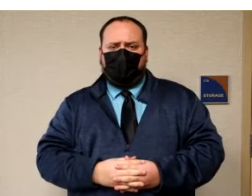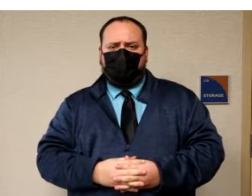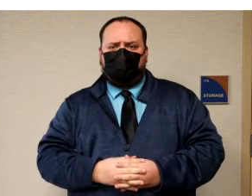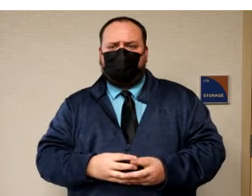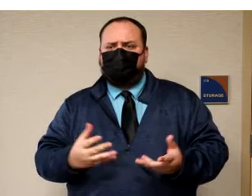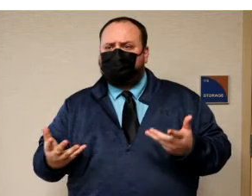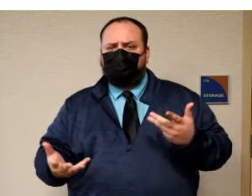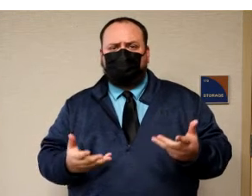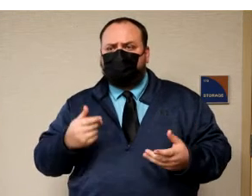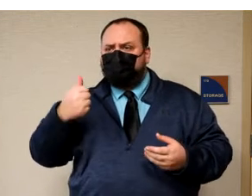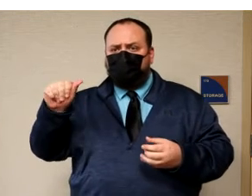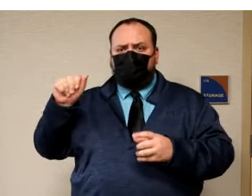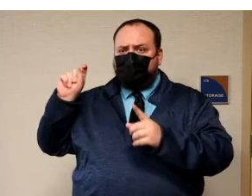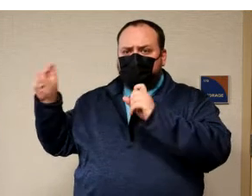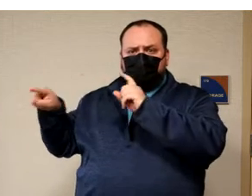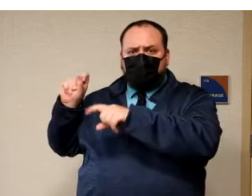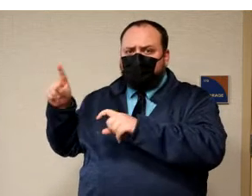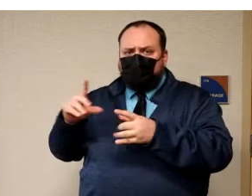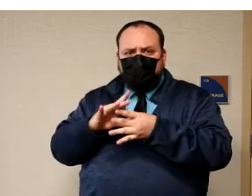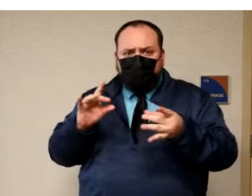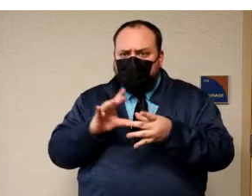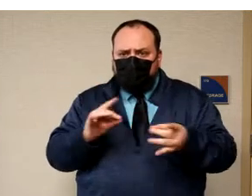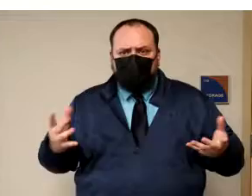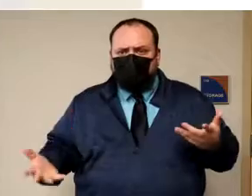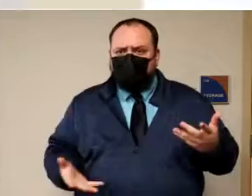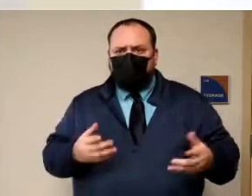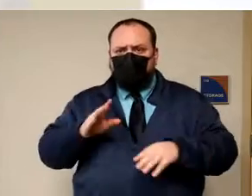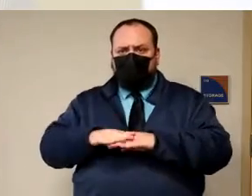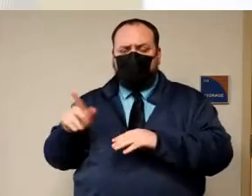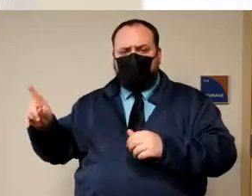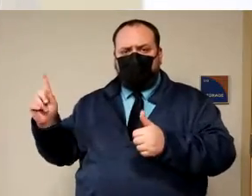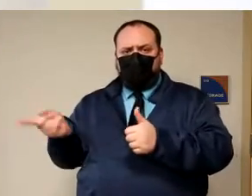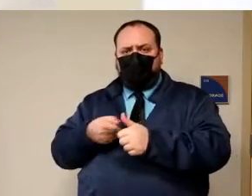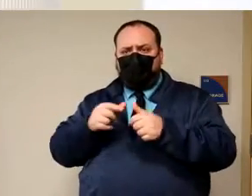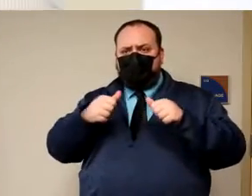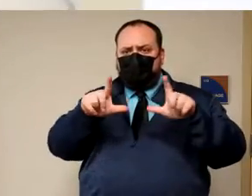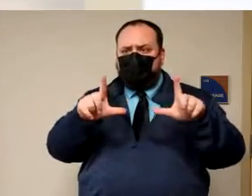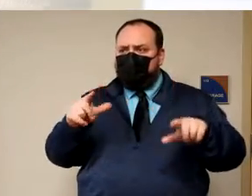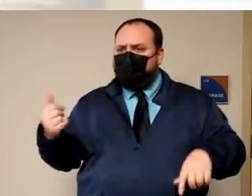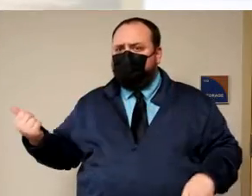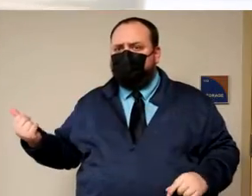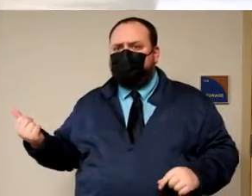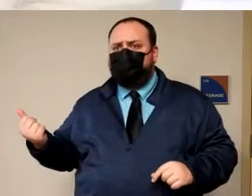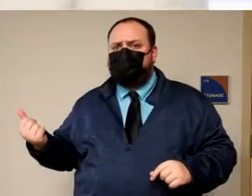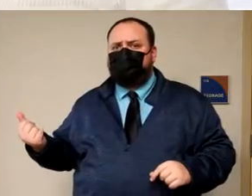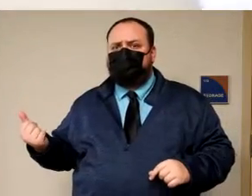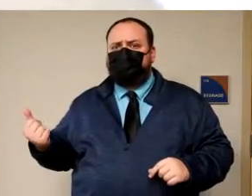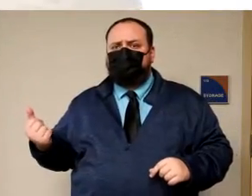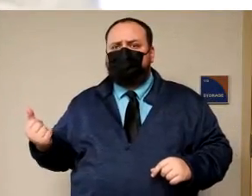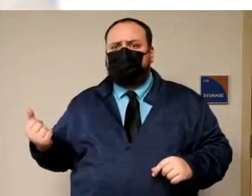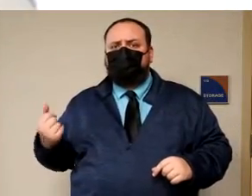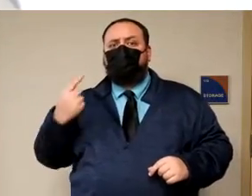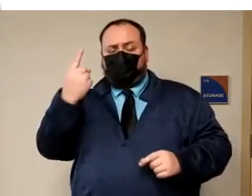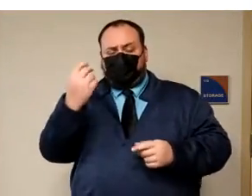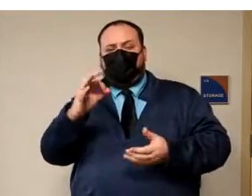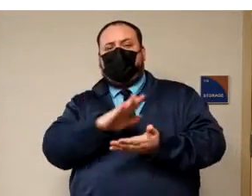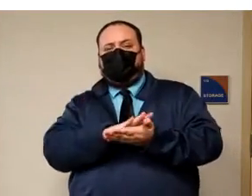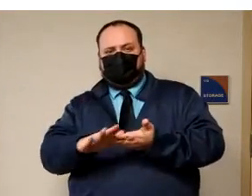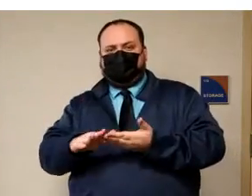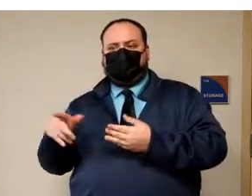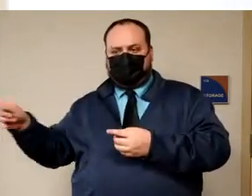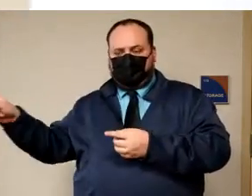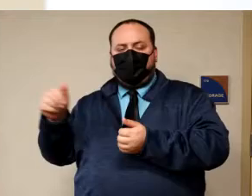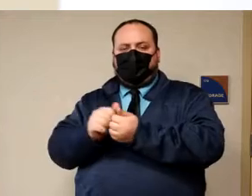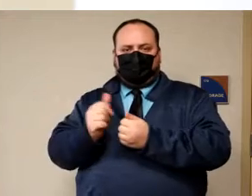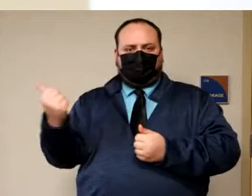Are there any questions or comments on this first draft? Again, one of the nice things about this Google map